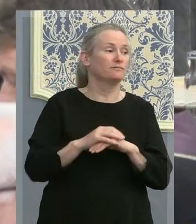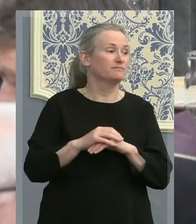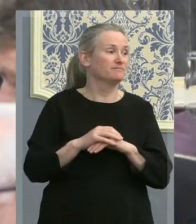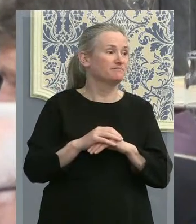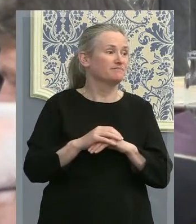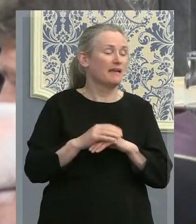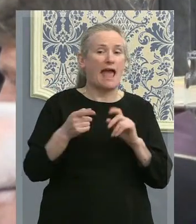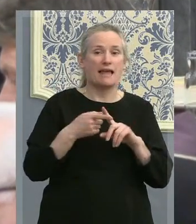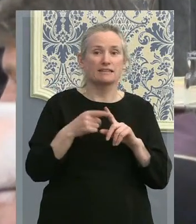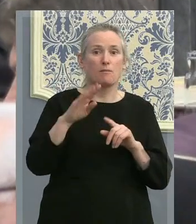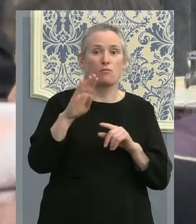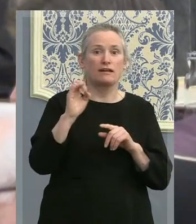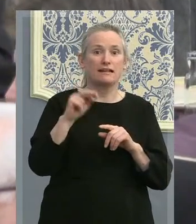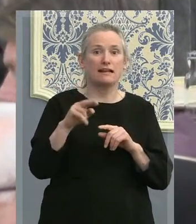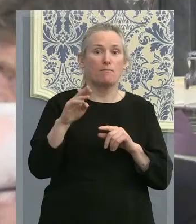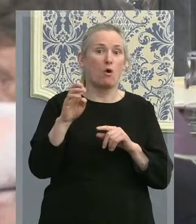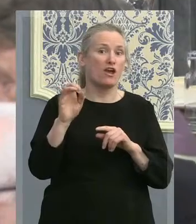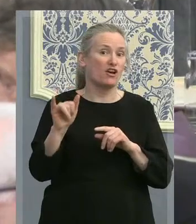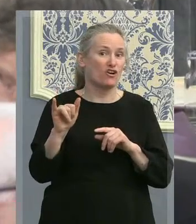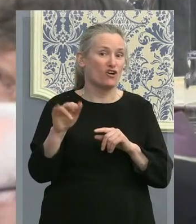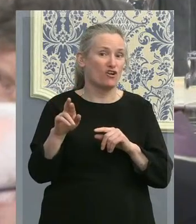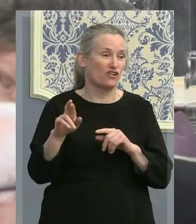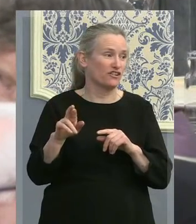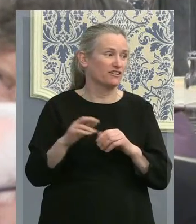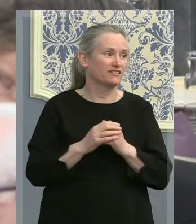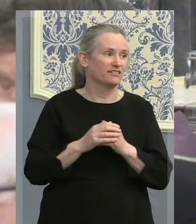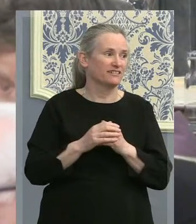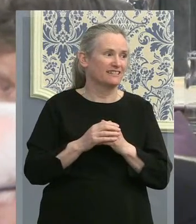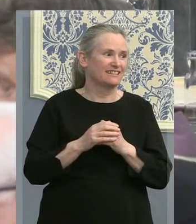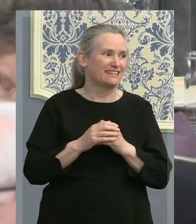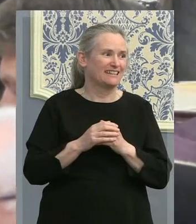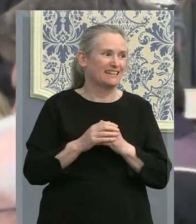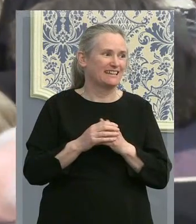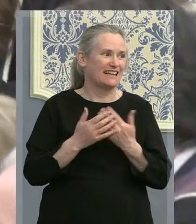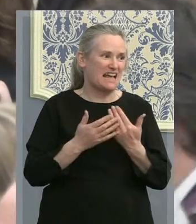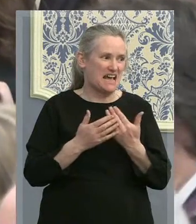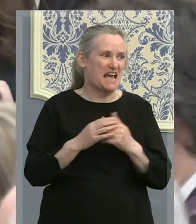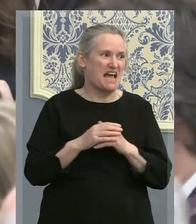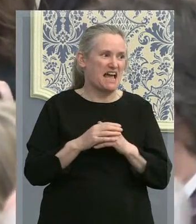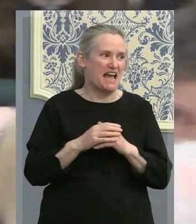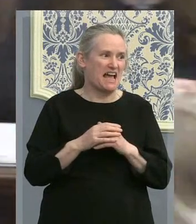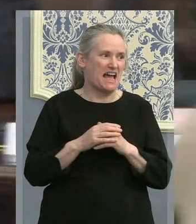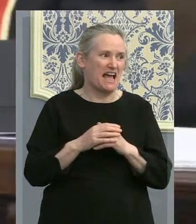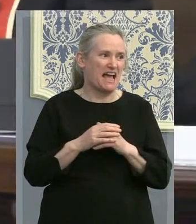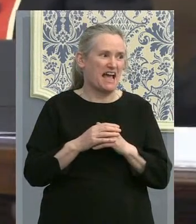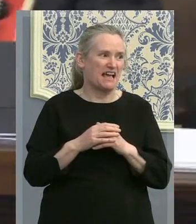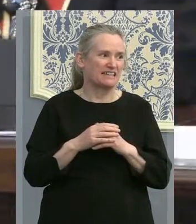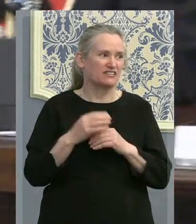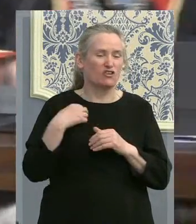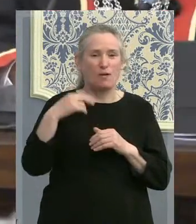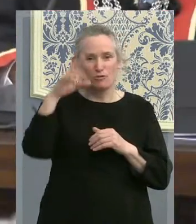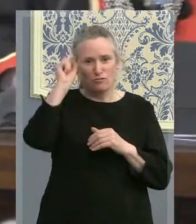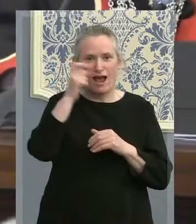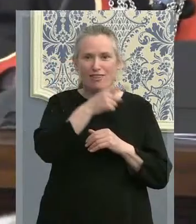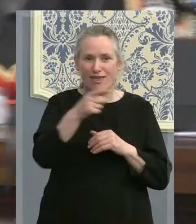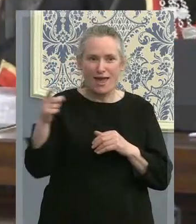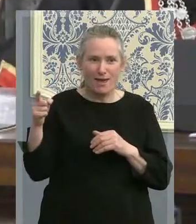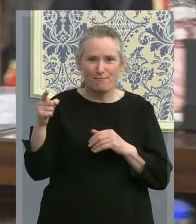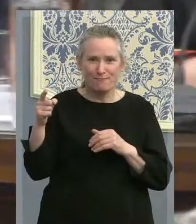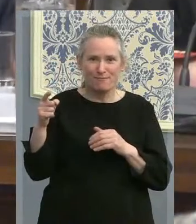Boyer. Now, I wish you to give a kick to the CEO beside you there to remind him that that did